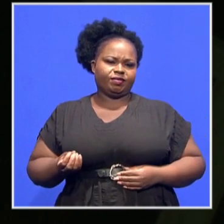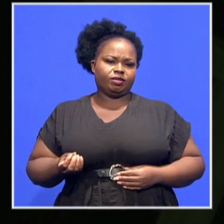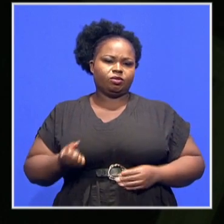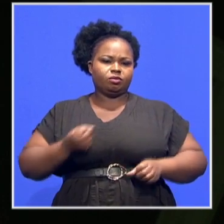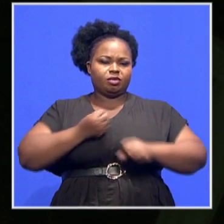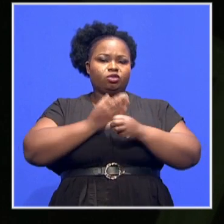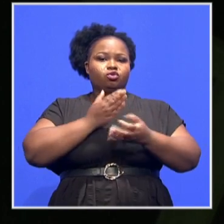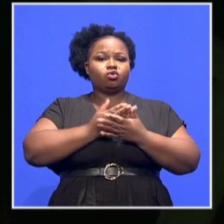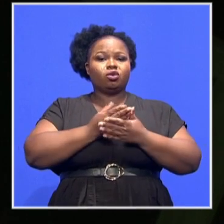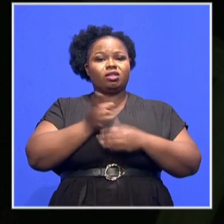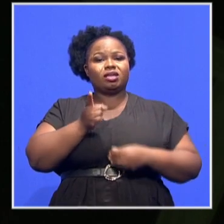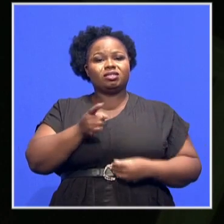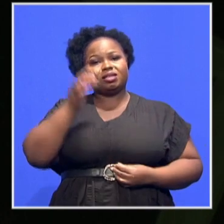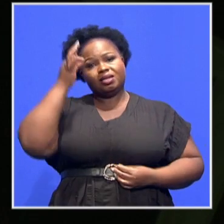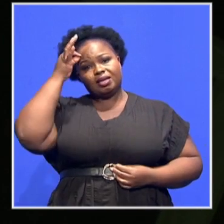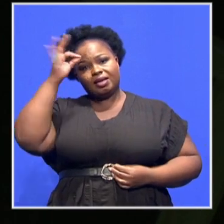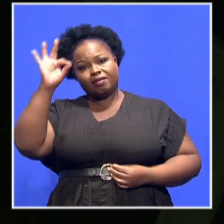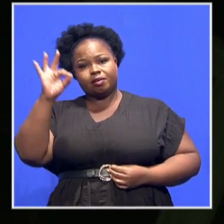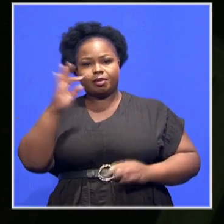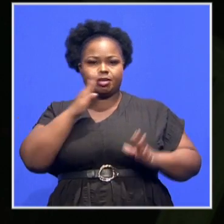cooperating with the private sector.